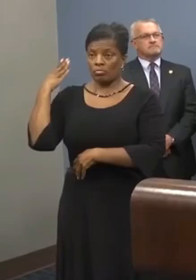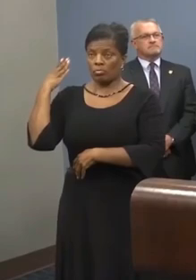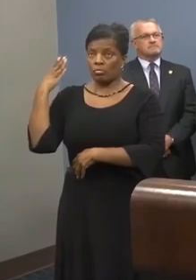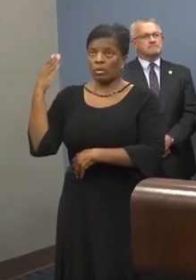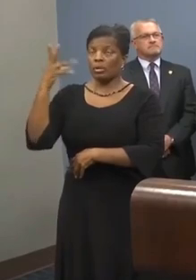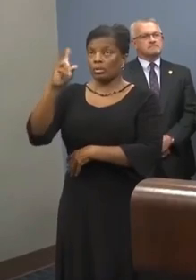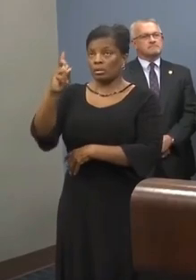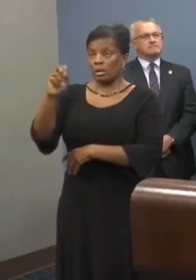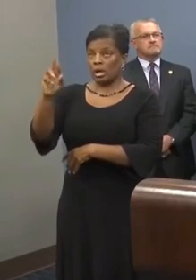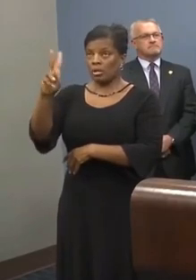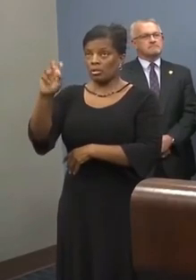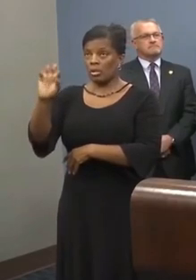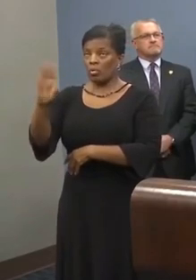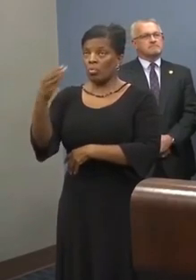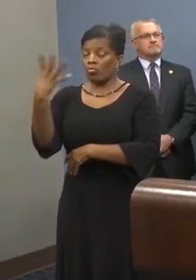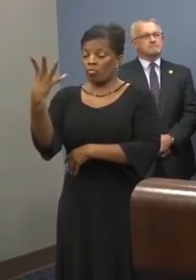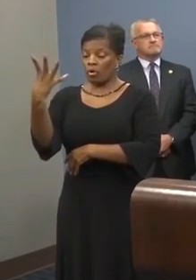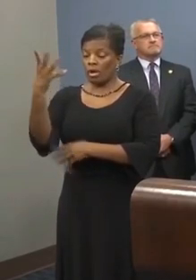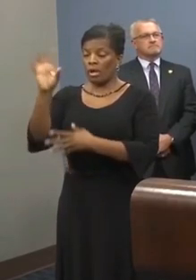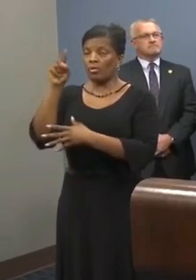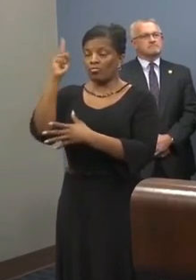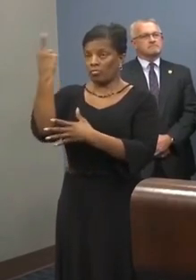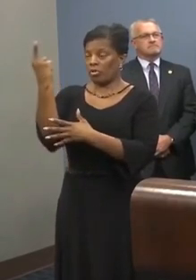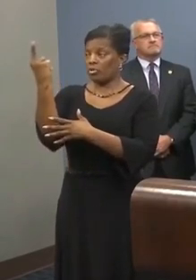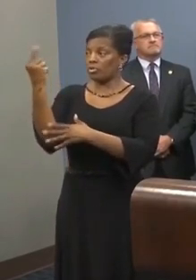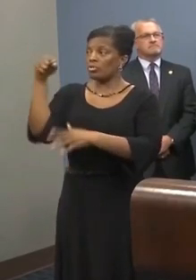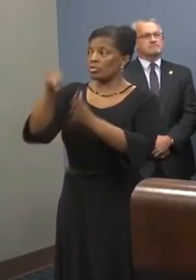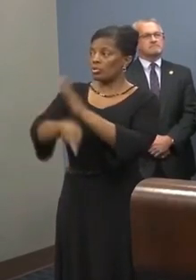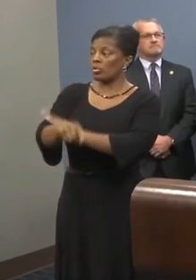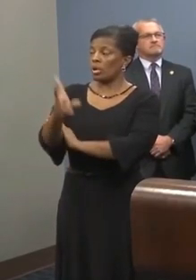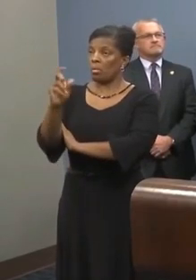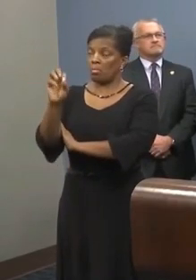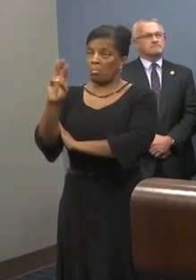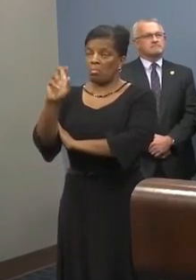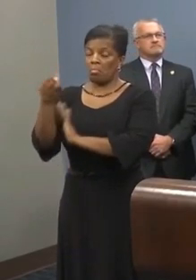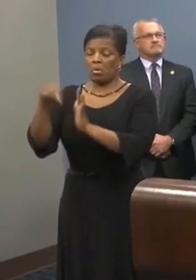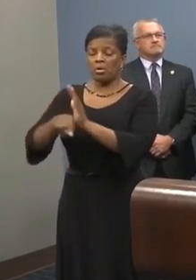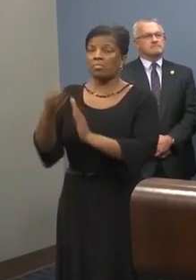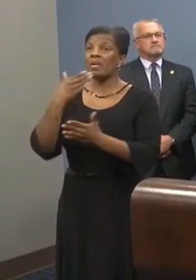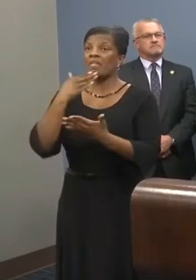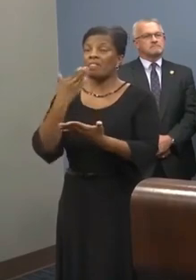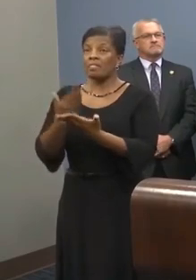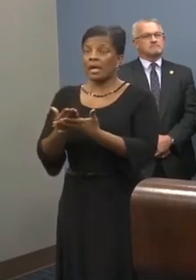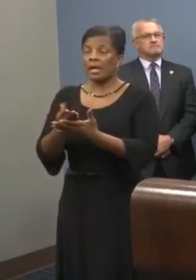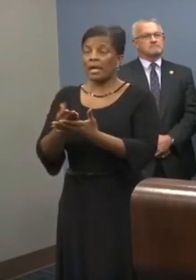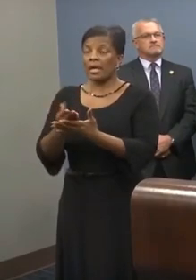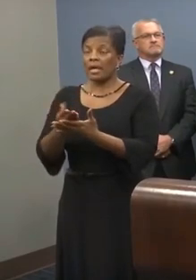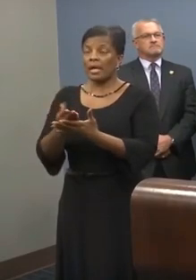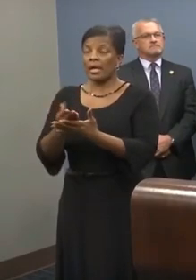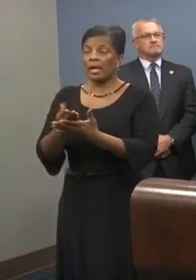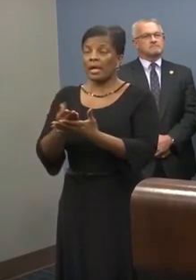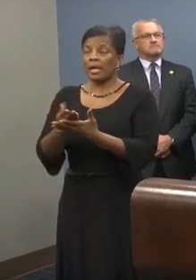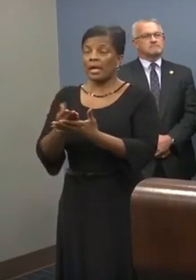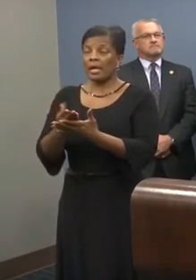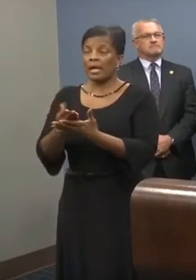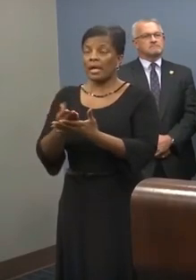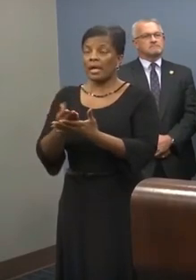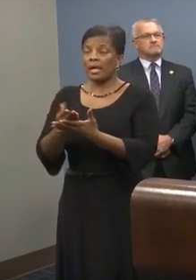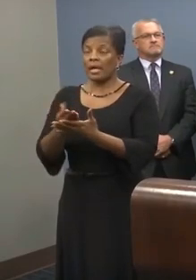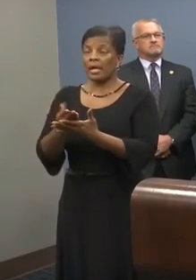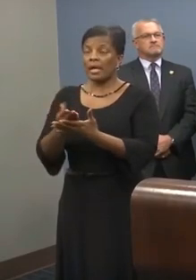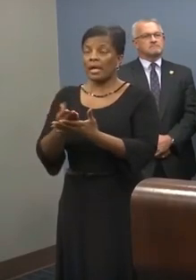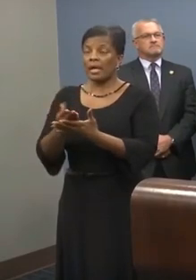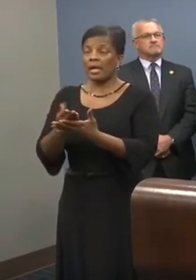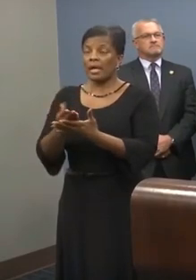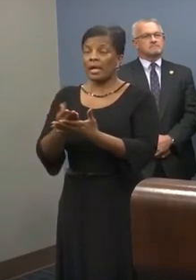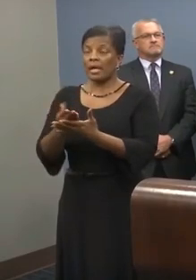charging Donaldson, like I said, with 4 counts of first-degree murder. I would like to thank the Bureau of Police. But, hey, I'm going to tell you what, though. Even